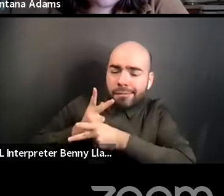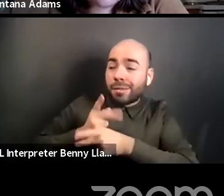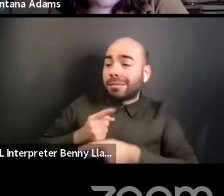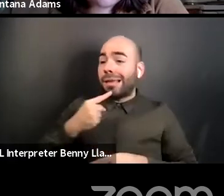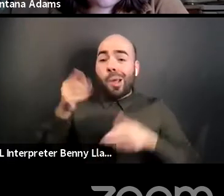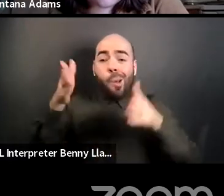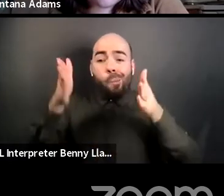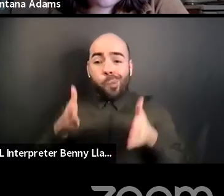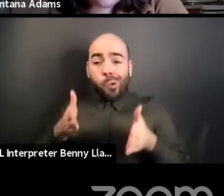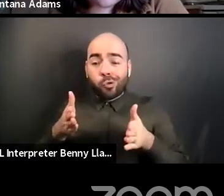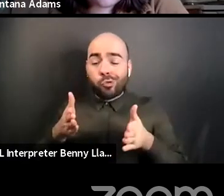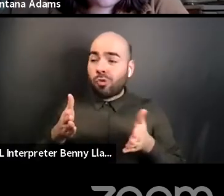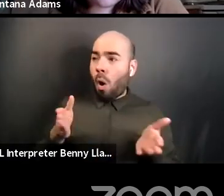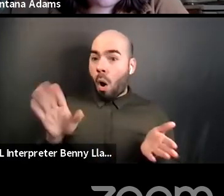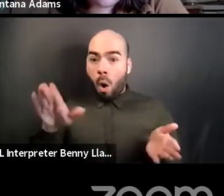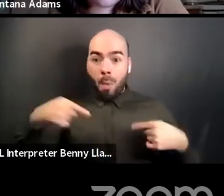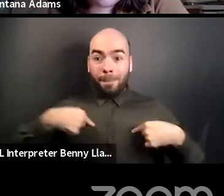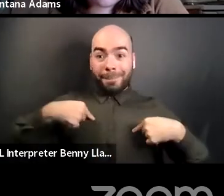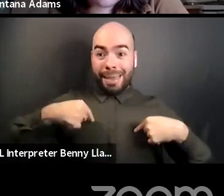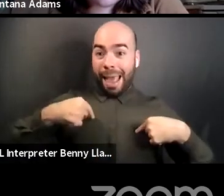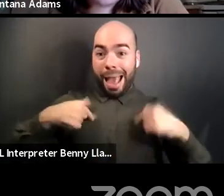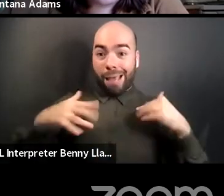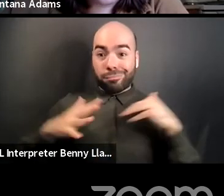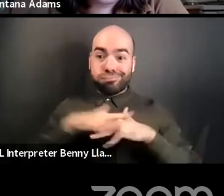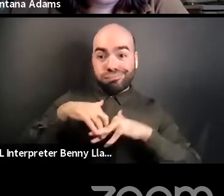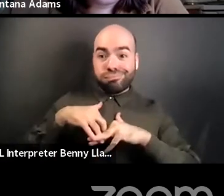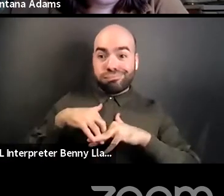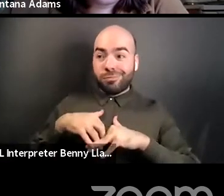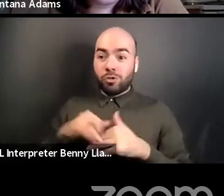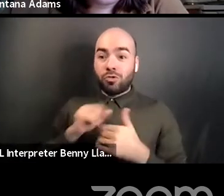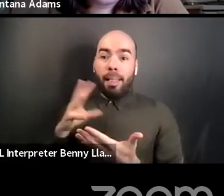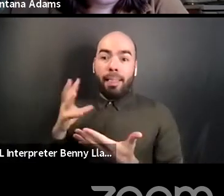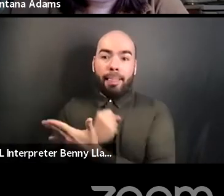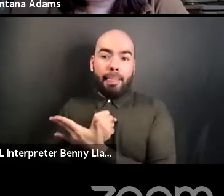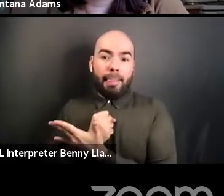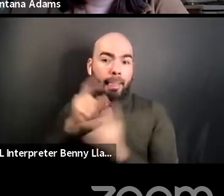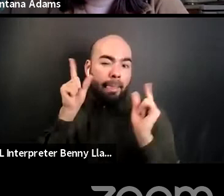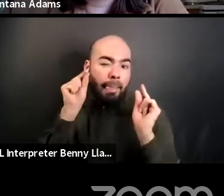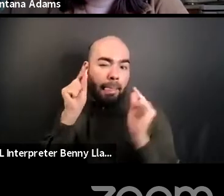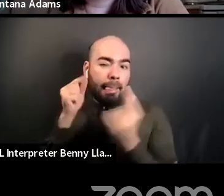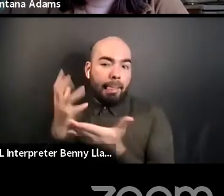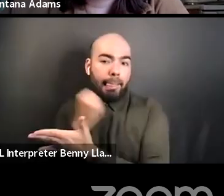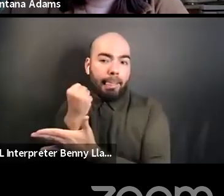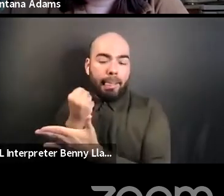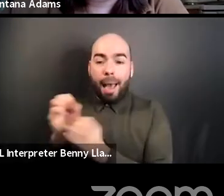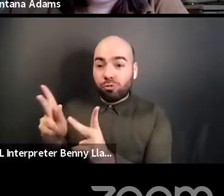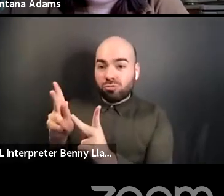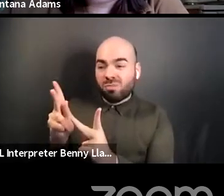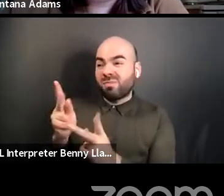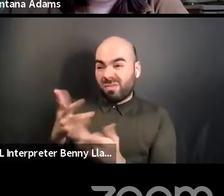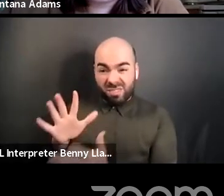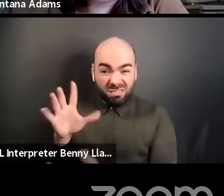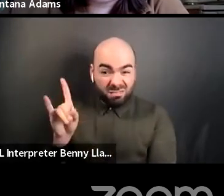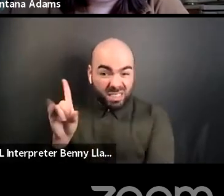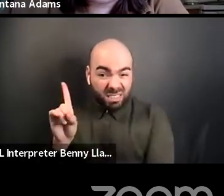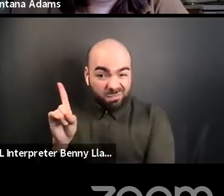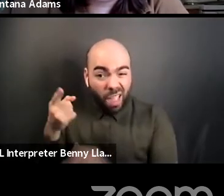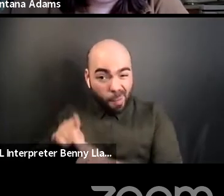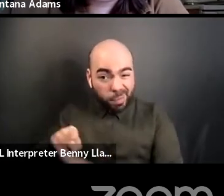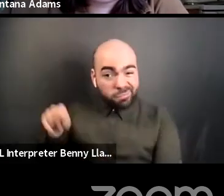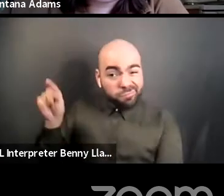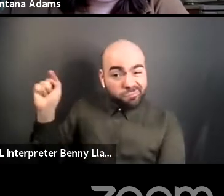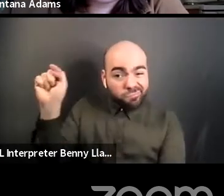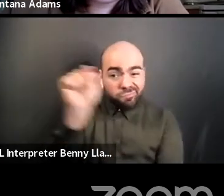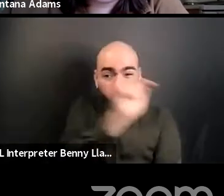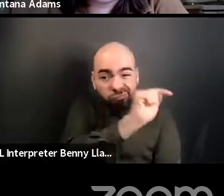to fill a role, to fill a part, which has been done before. It has been documented, not just with Native Americans, but other cultures